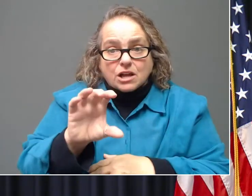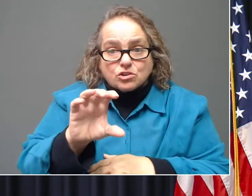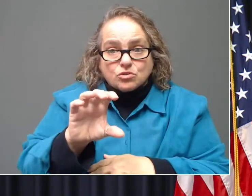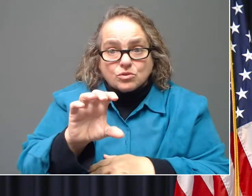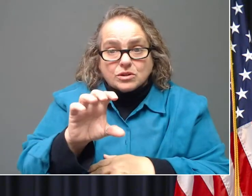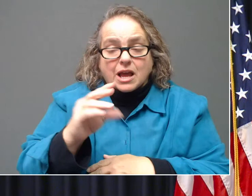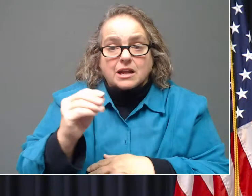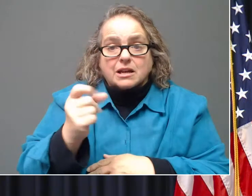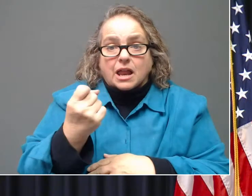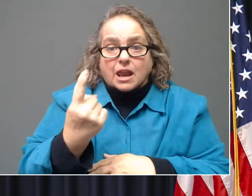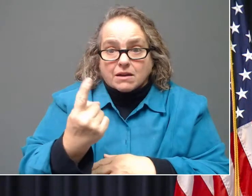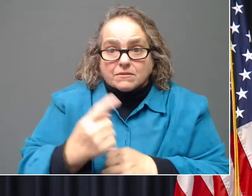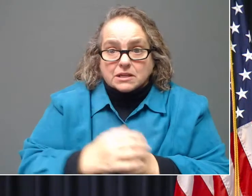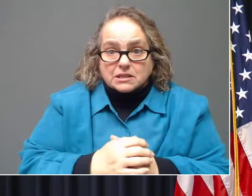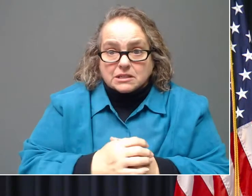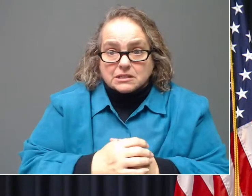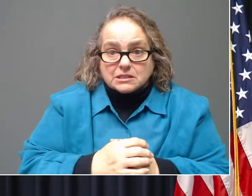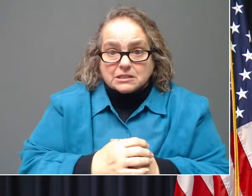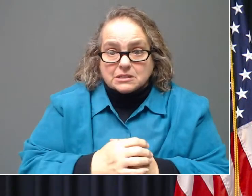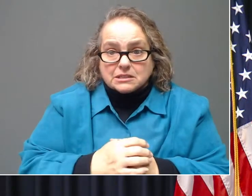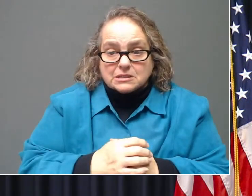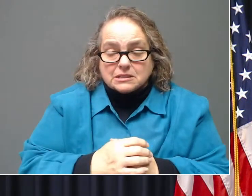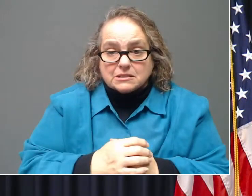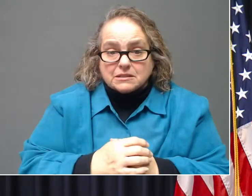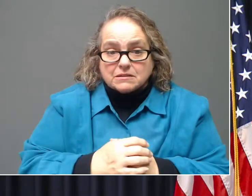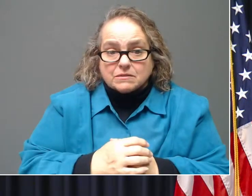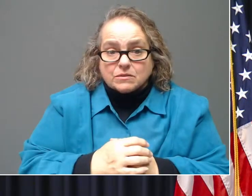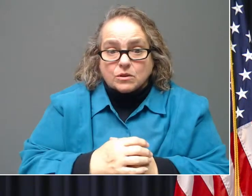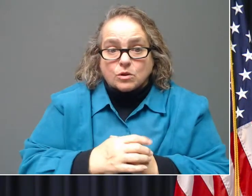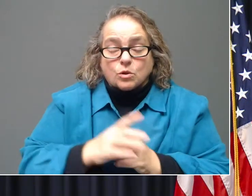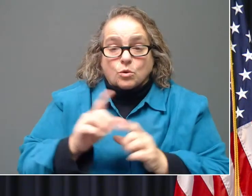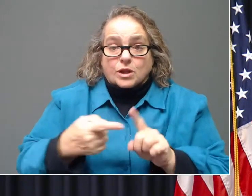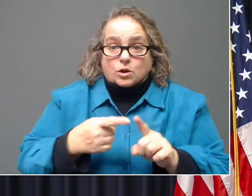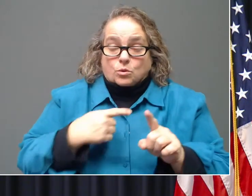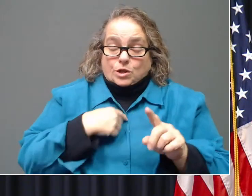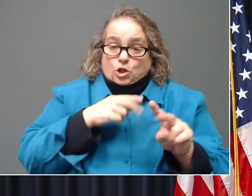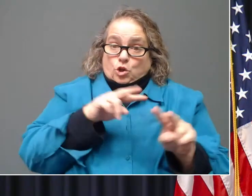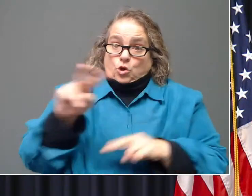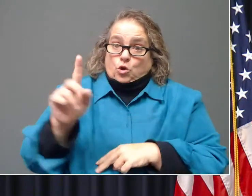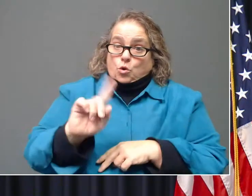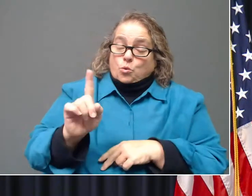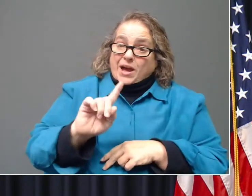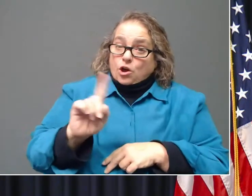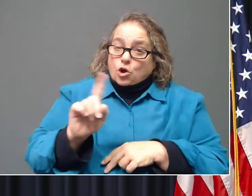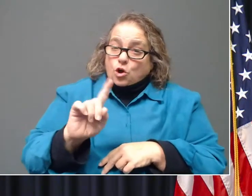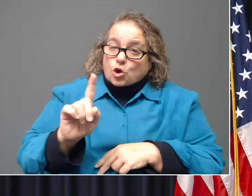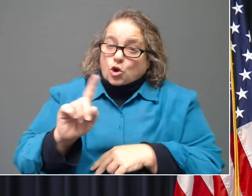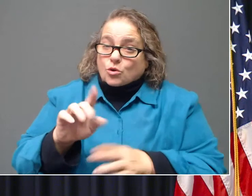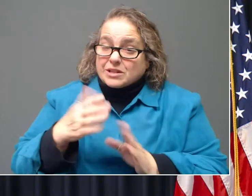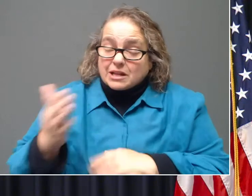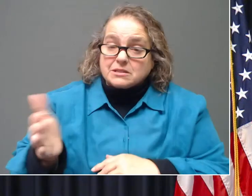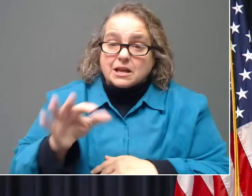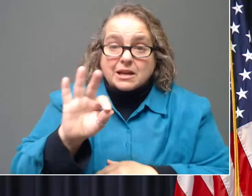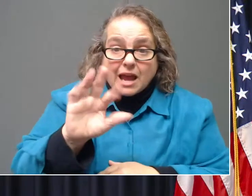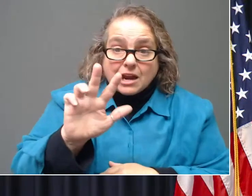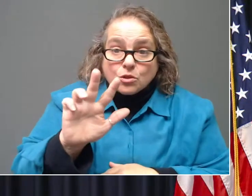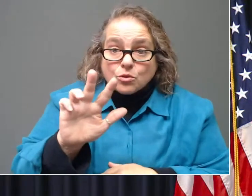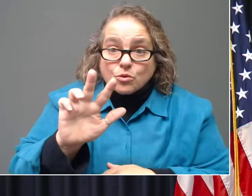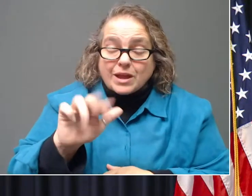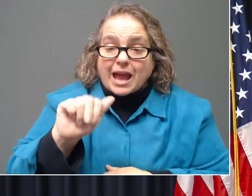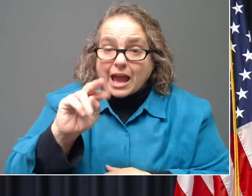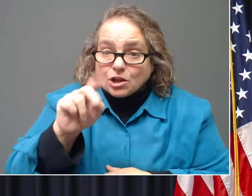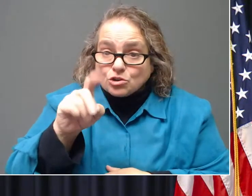3,611. When we look at where those are, it's a 93-year-old woman in Anderson